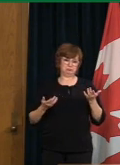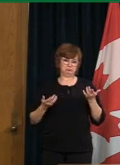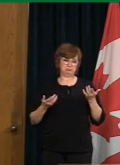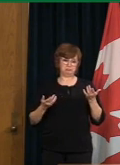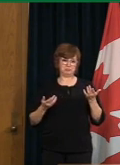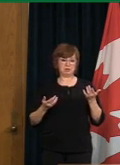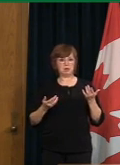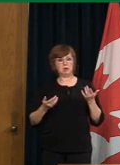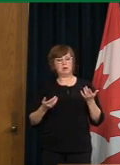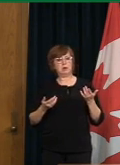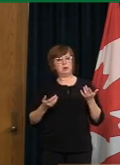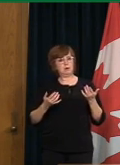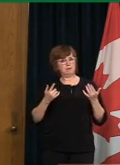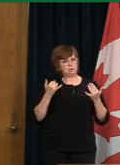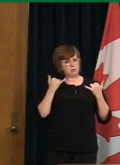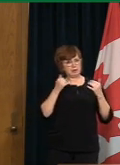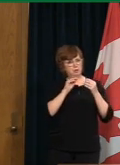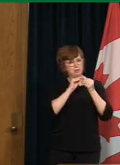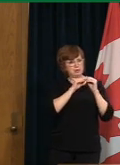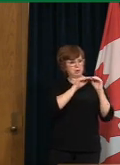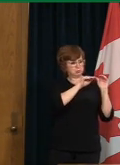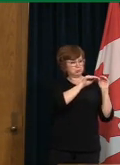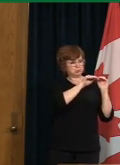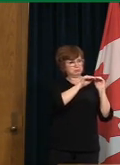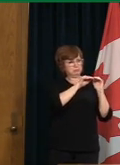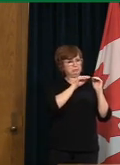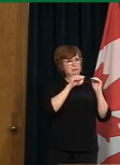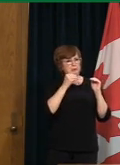be stabilizing and we want them trending down, but